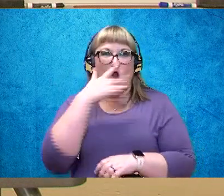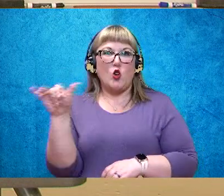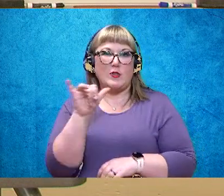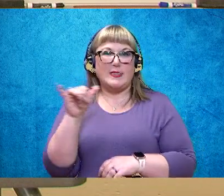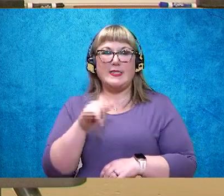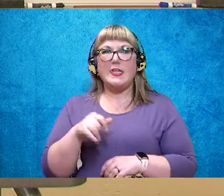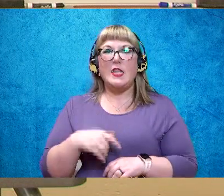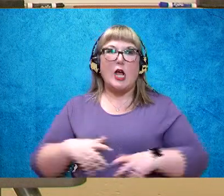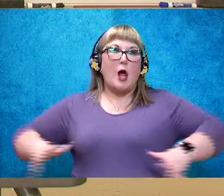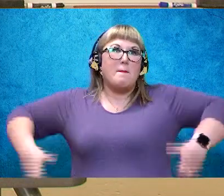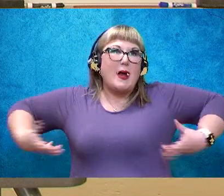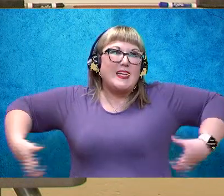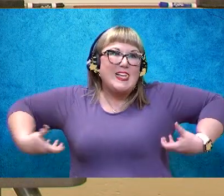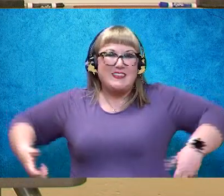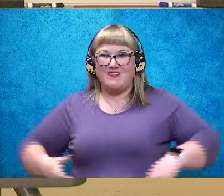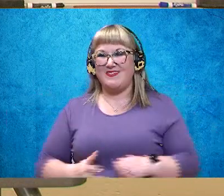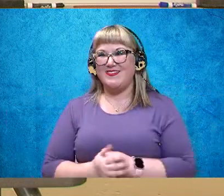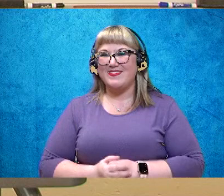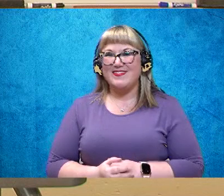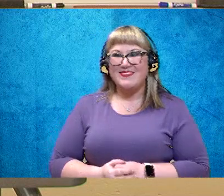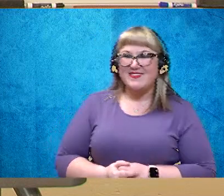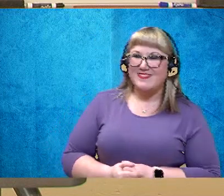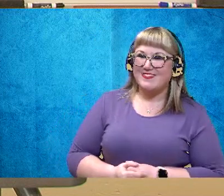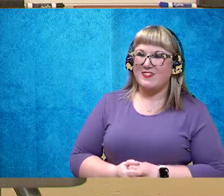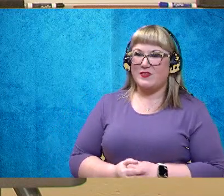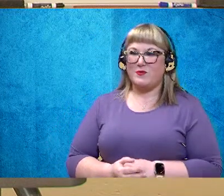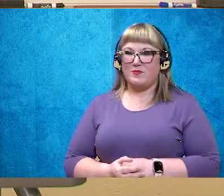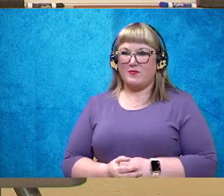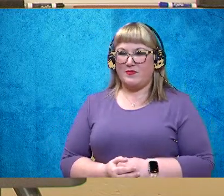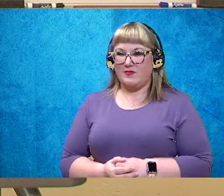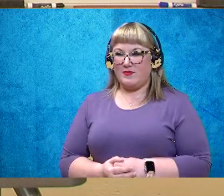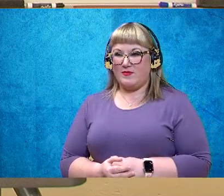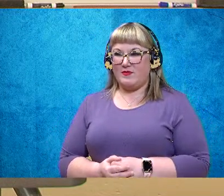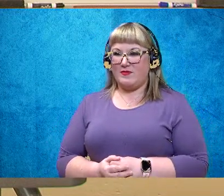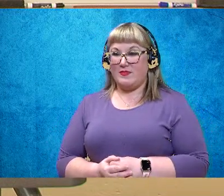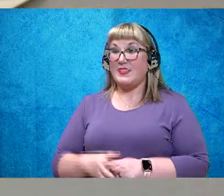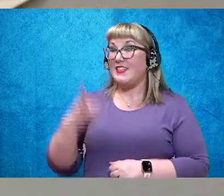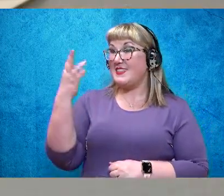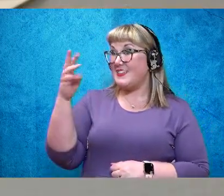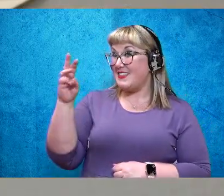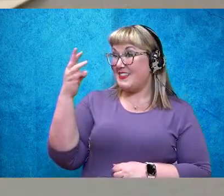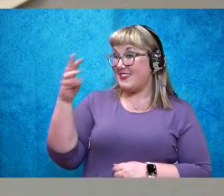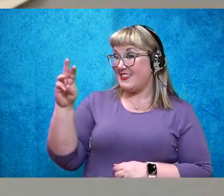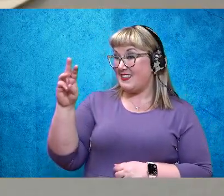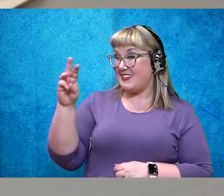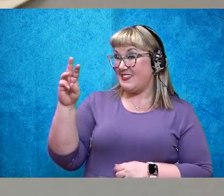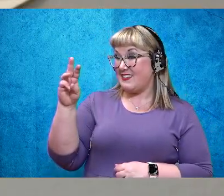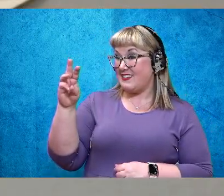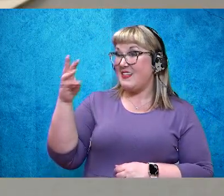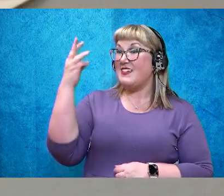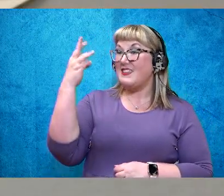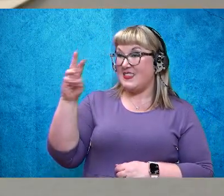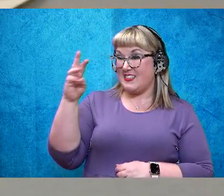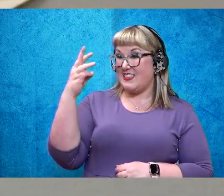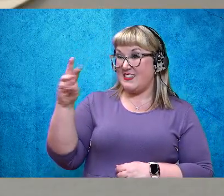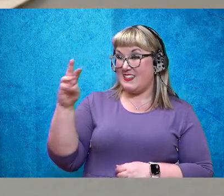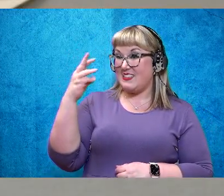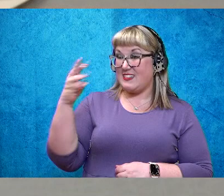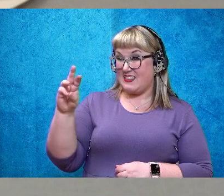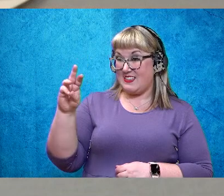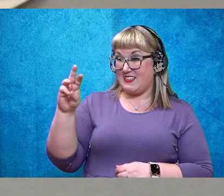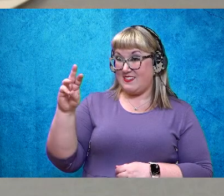monkey tail. Very good. All right, 16. You find the number